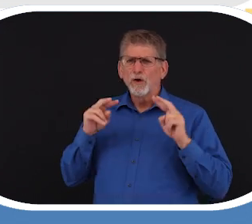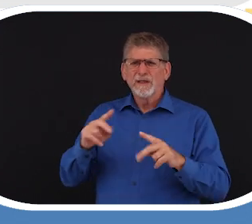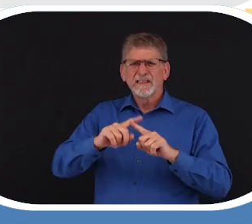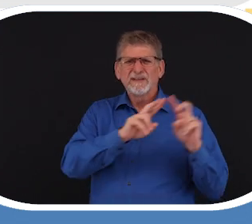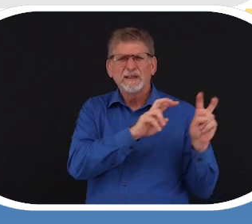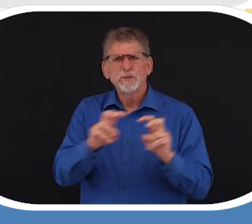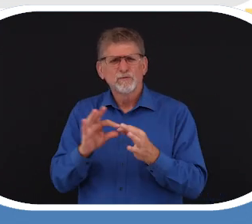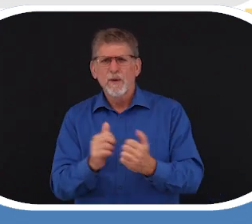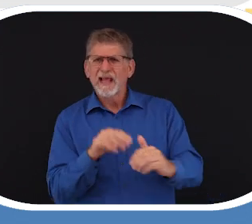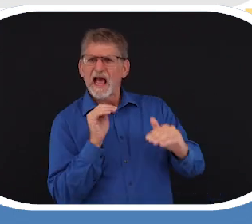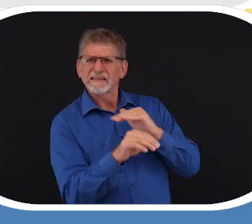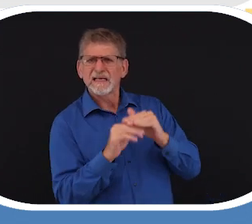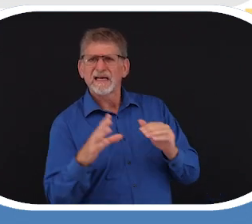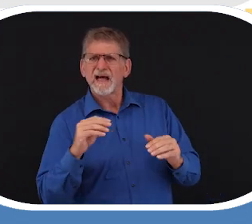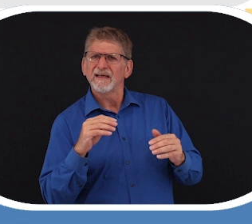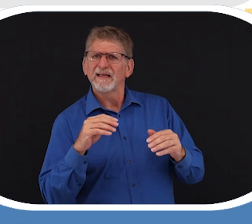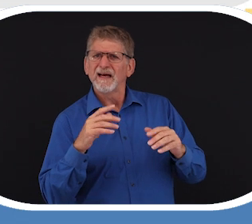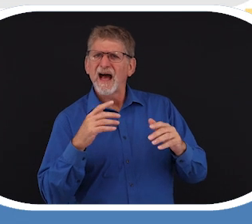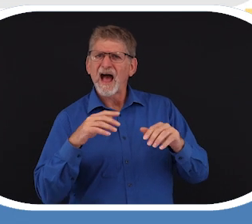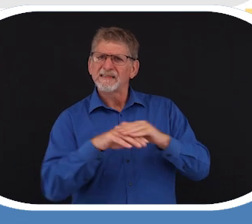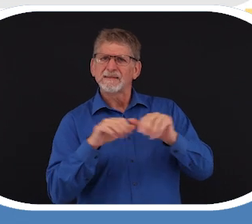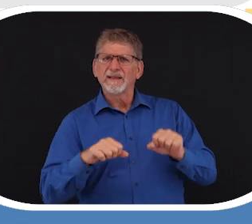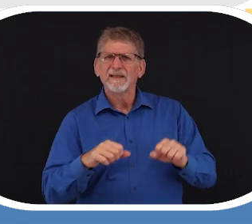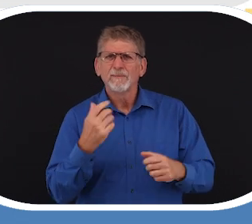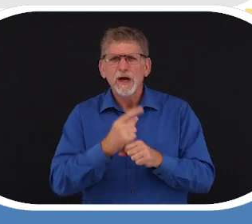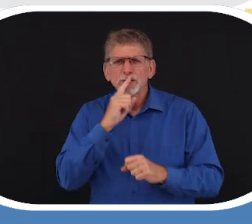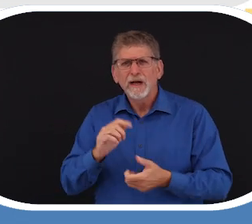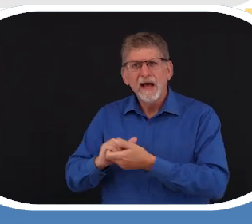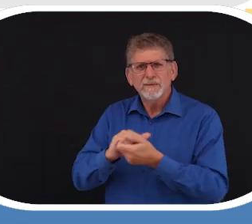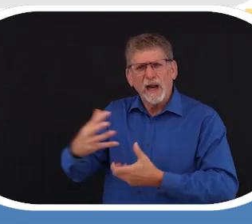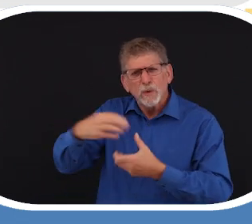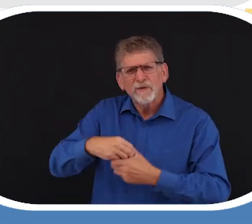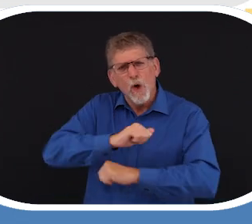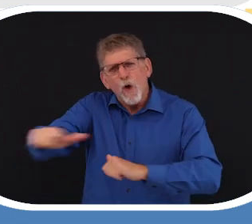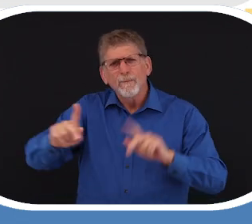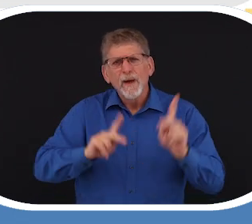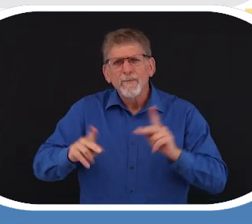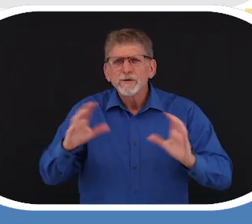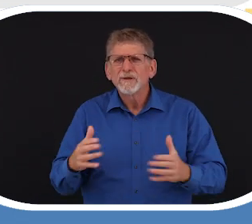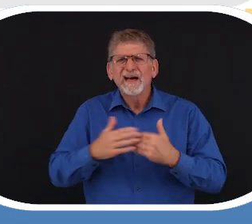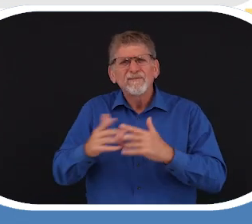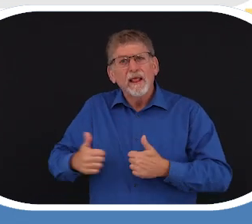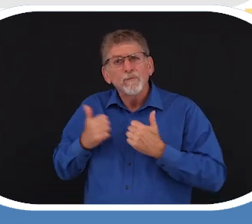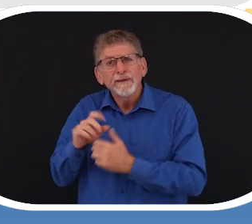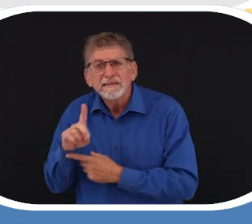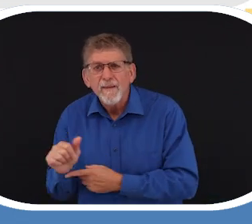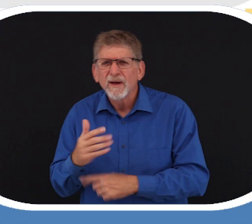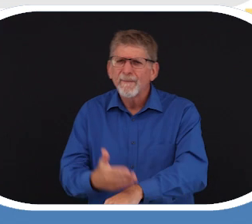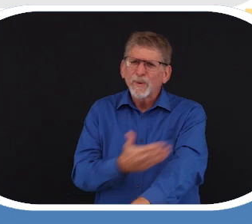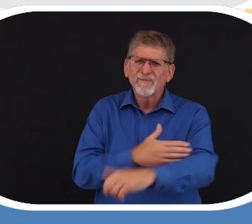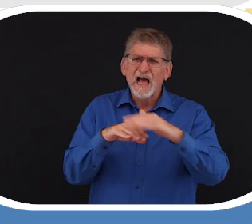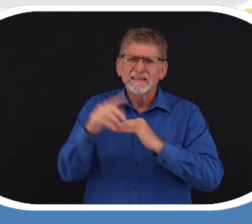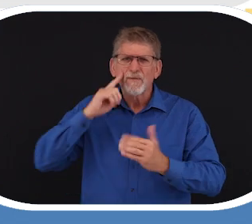and accessibility, making sure that our engagement is inclusive of populations even living with disability. We also have improved